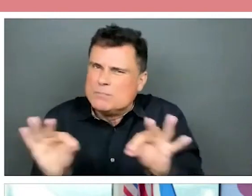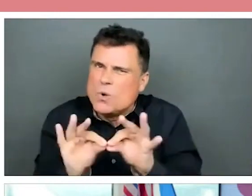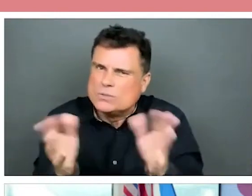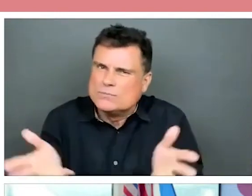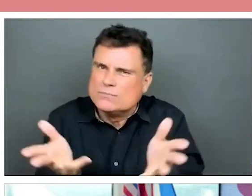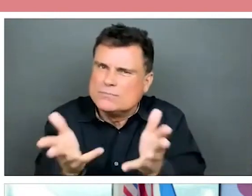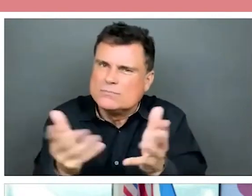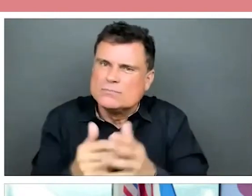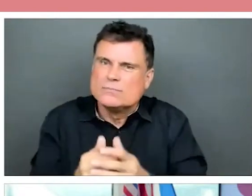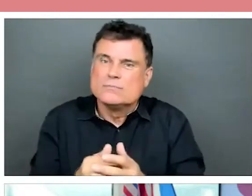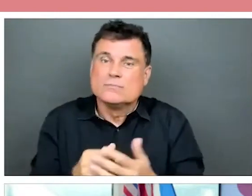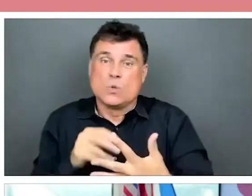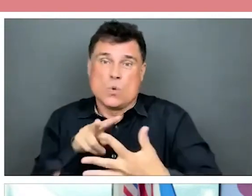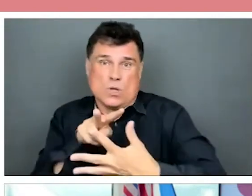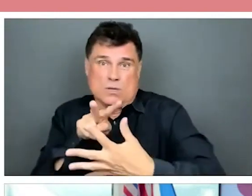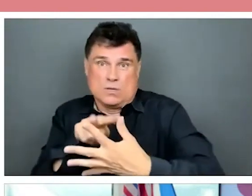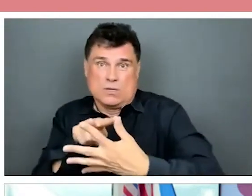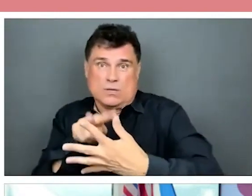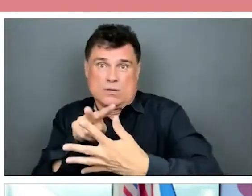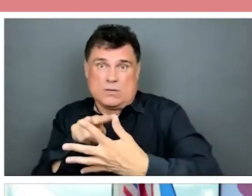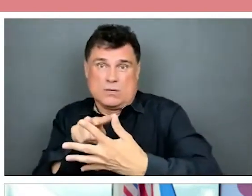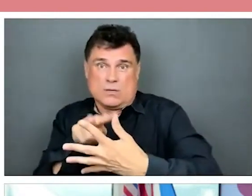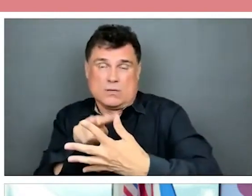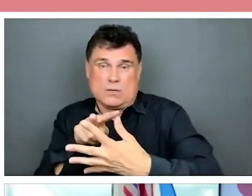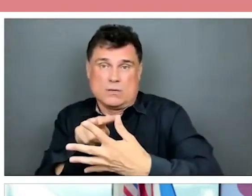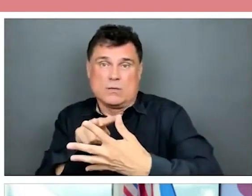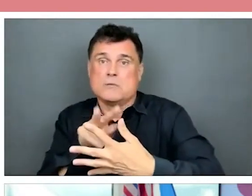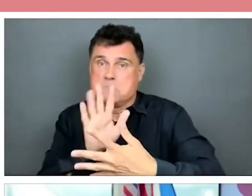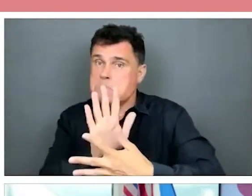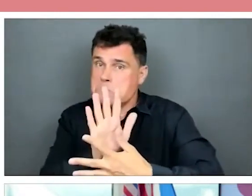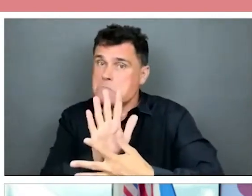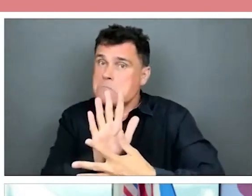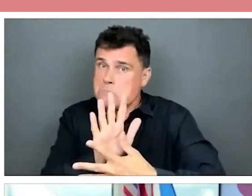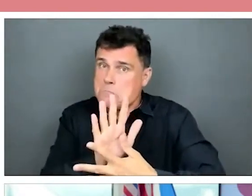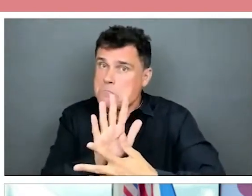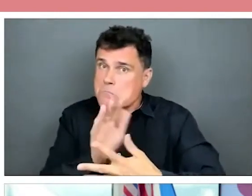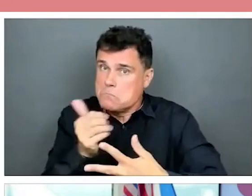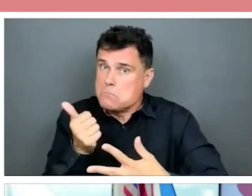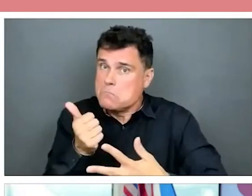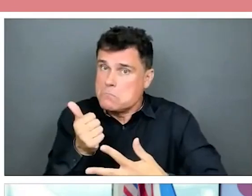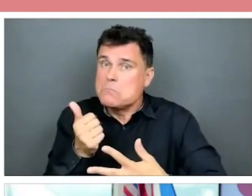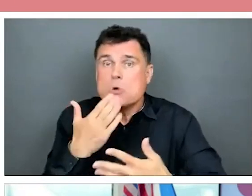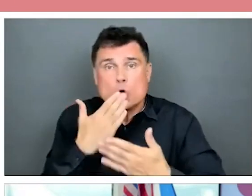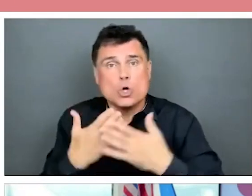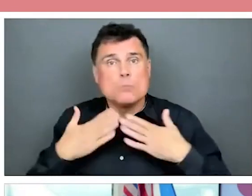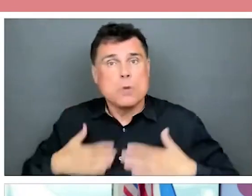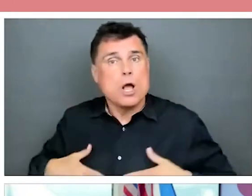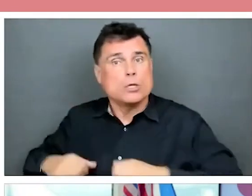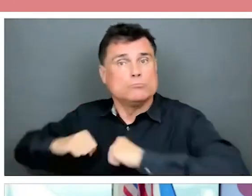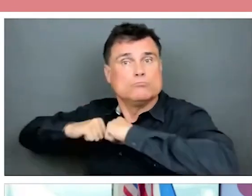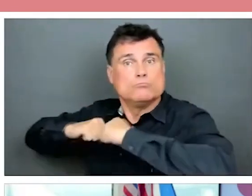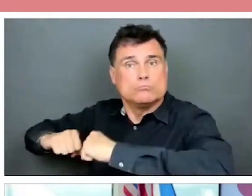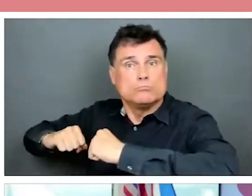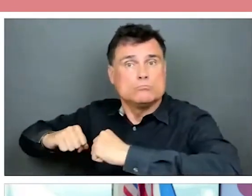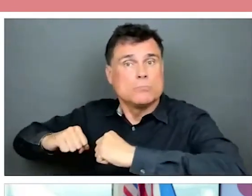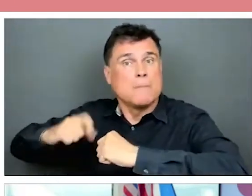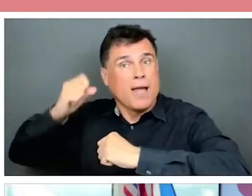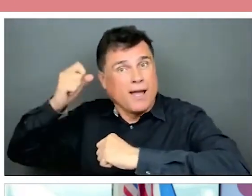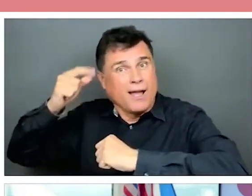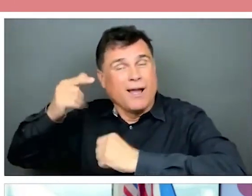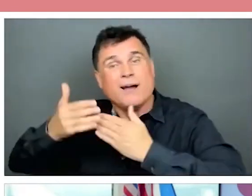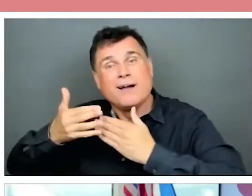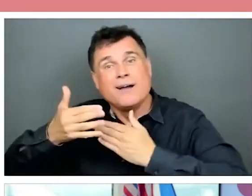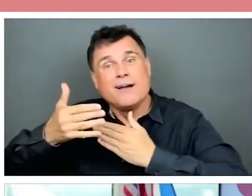1 and dose 2, yes, they've got a good level of protection, but they're starting to get too far away from